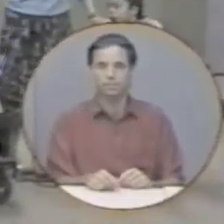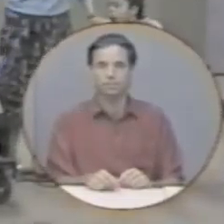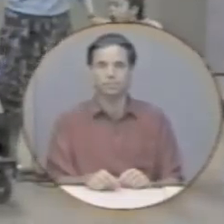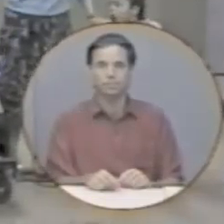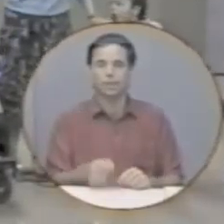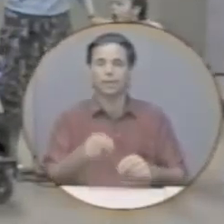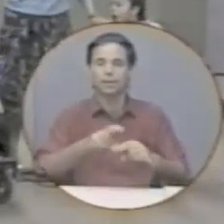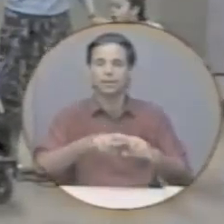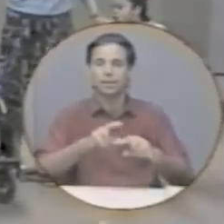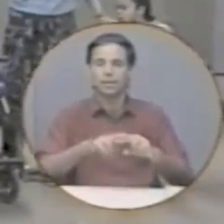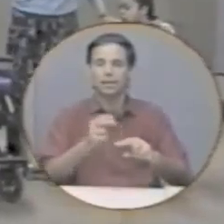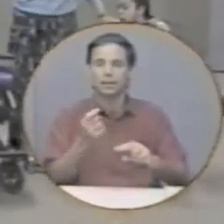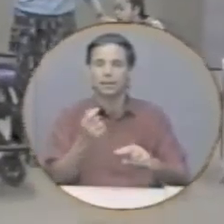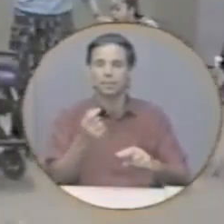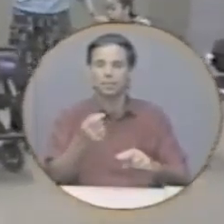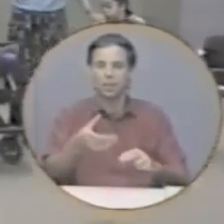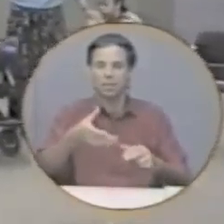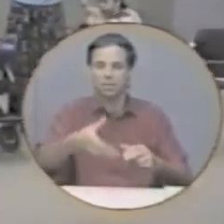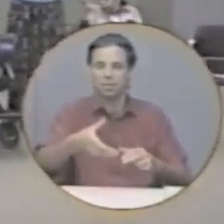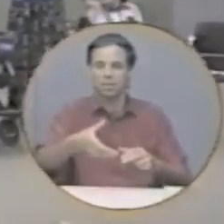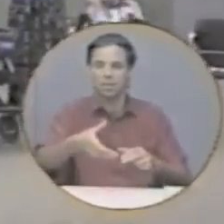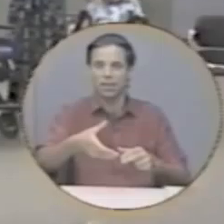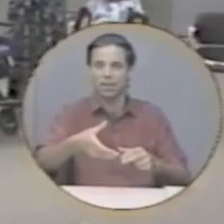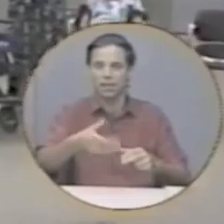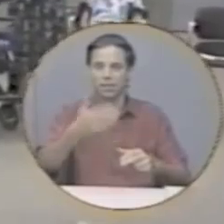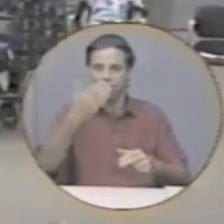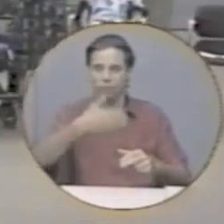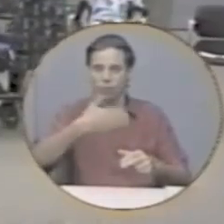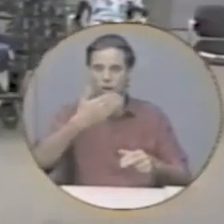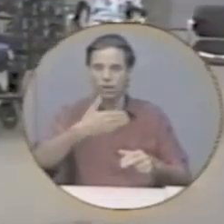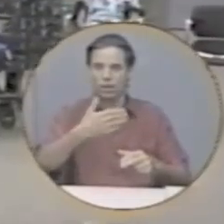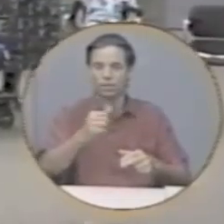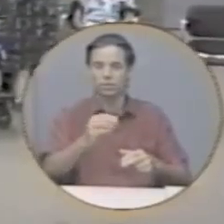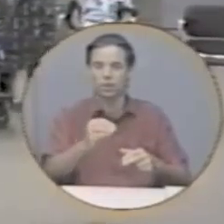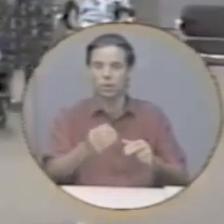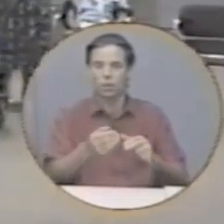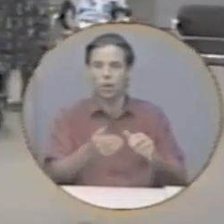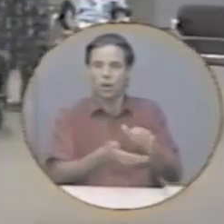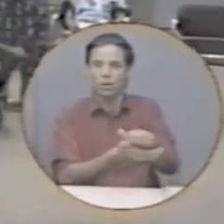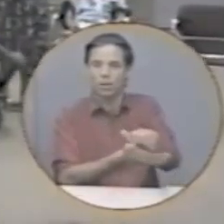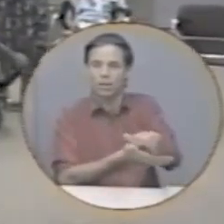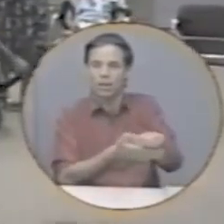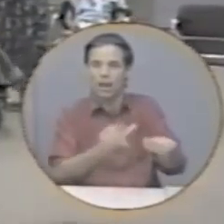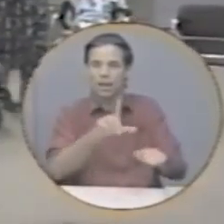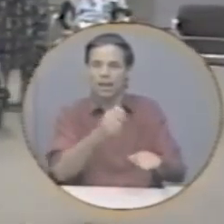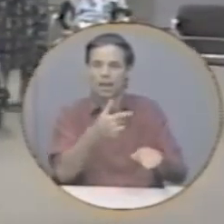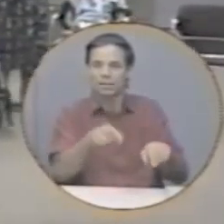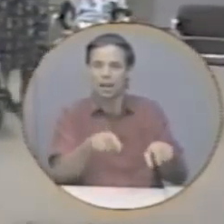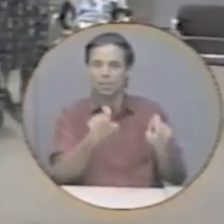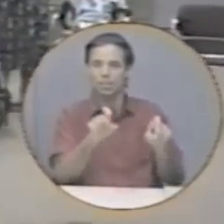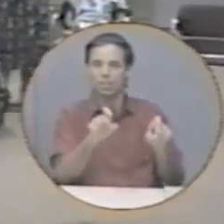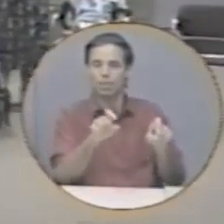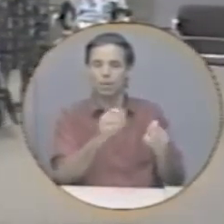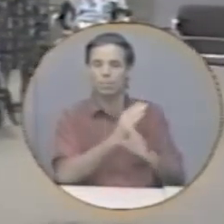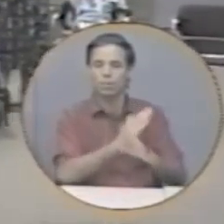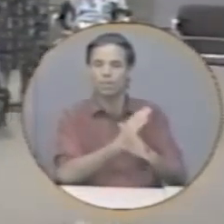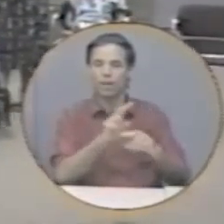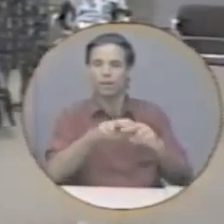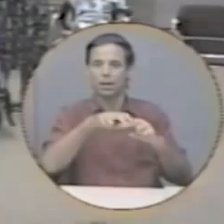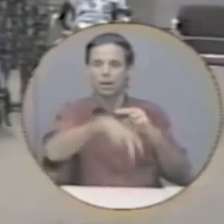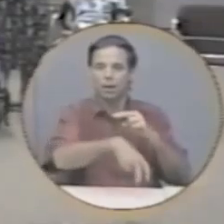The seat portion is a little thicker in the front, which allows her, the fore part of her legs to come up a little bit and prevents her from sliding out.